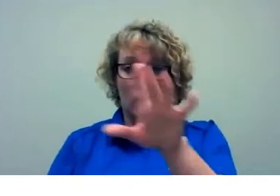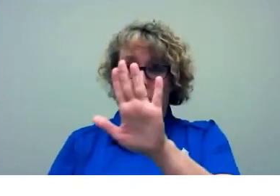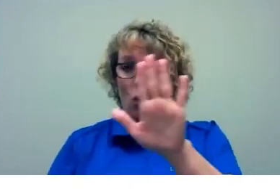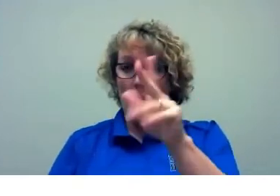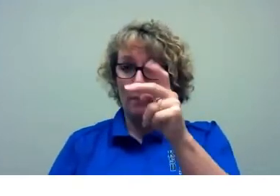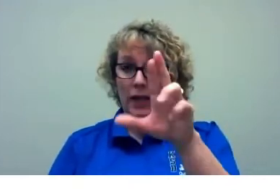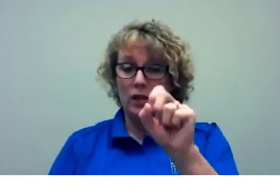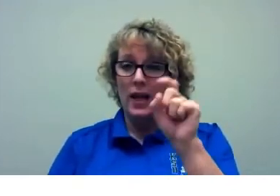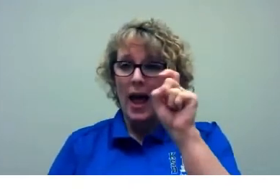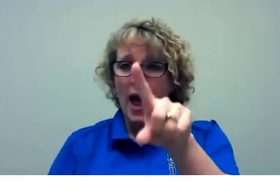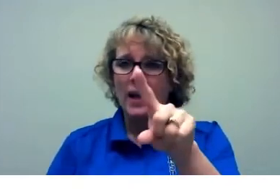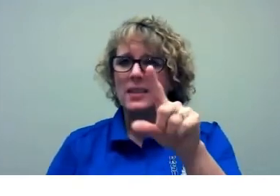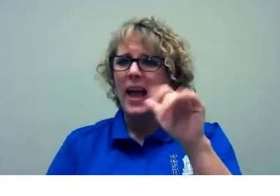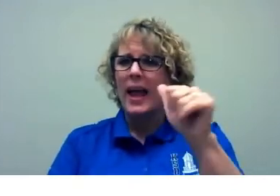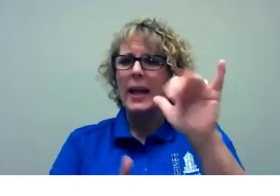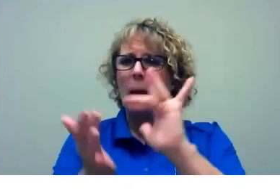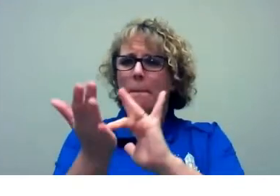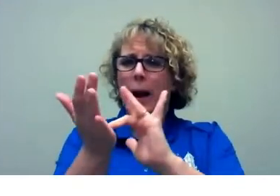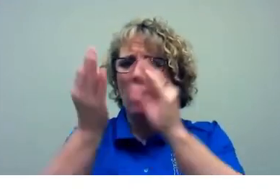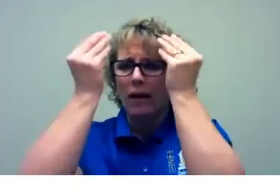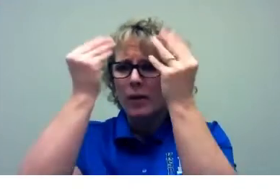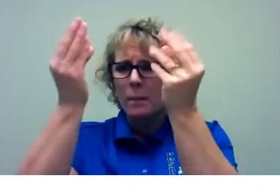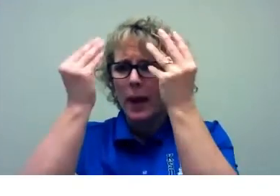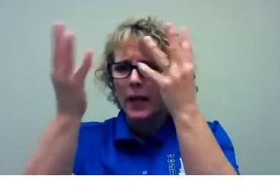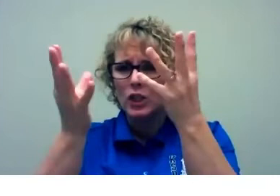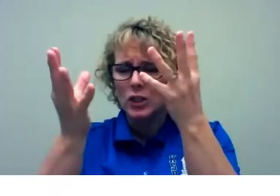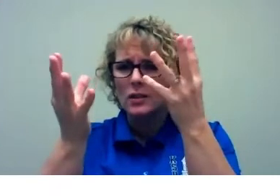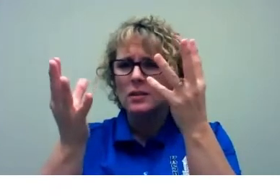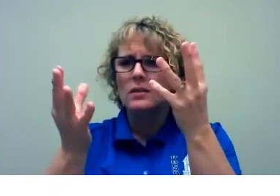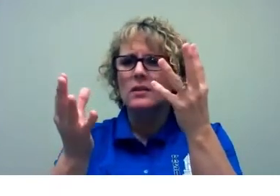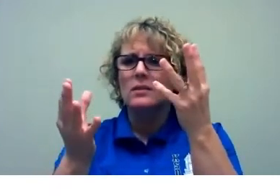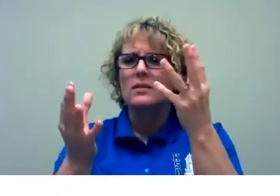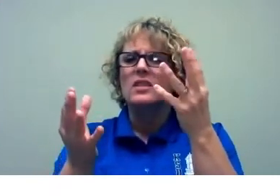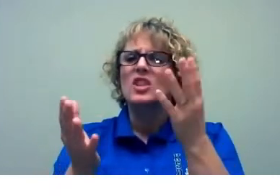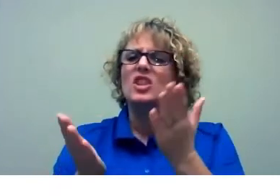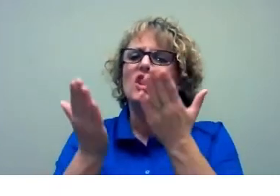Feel free to ask them, how is it that I can support you?